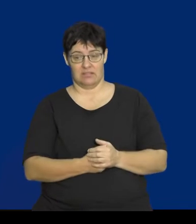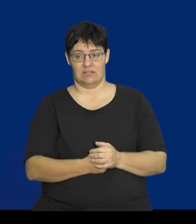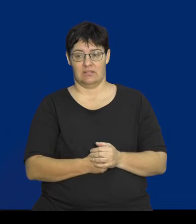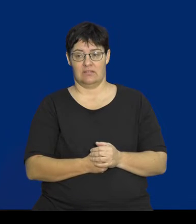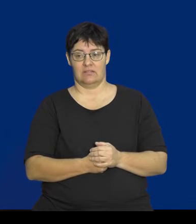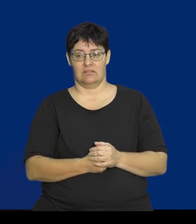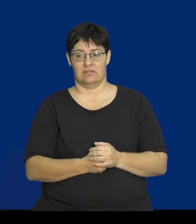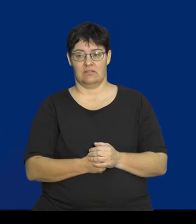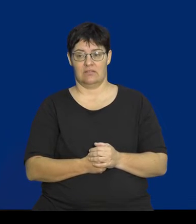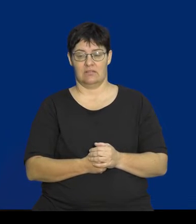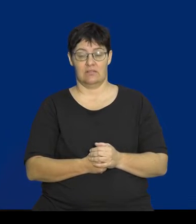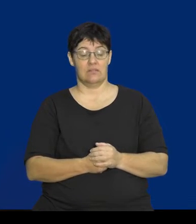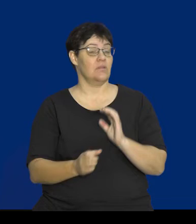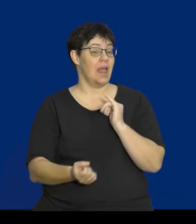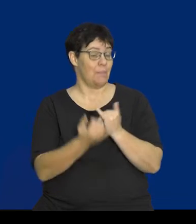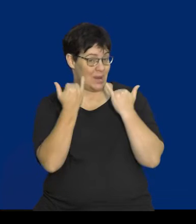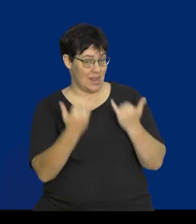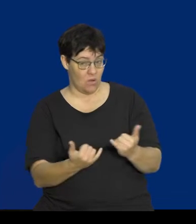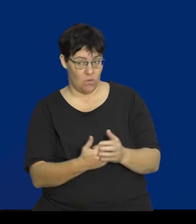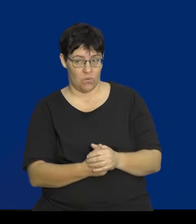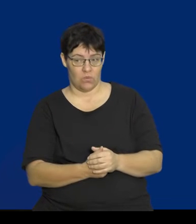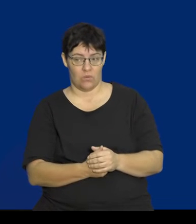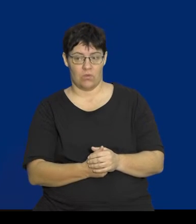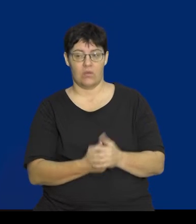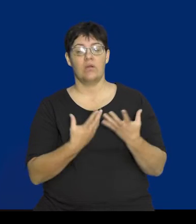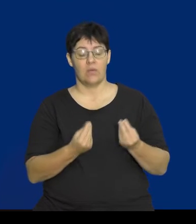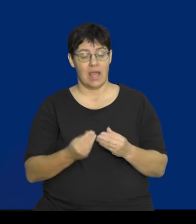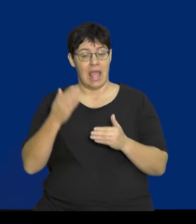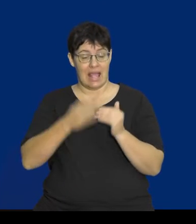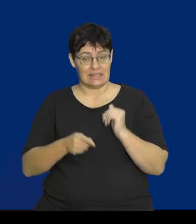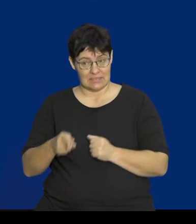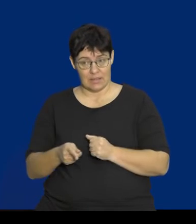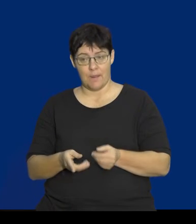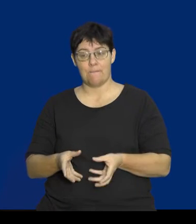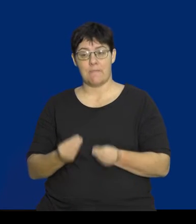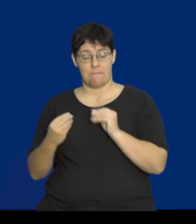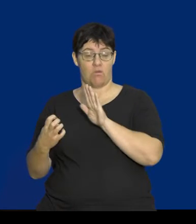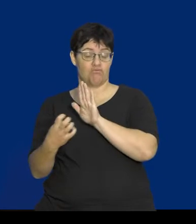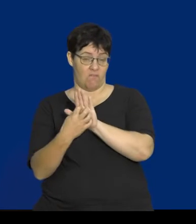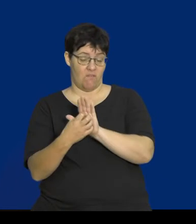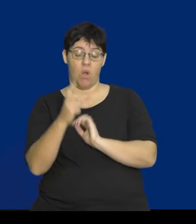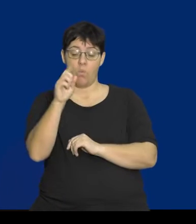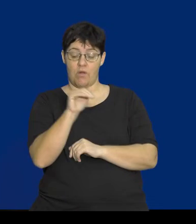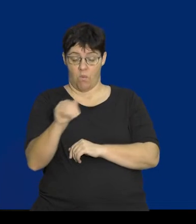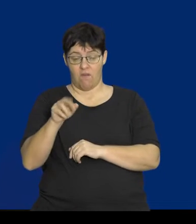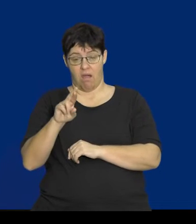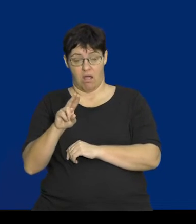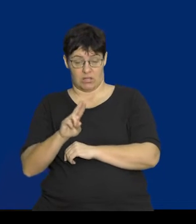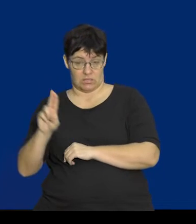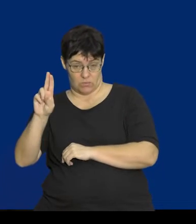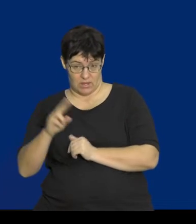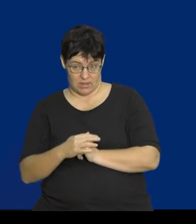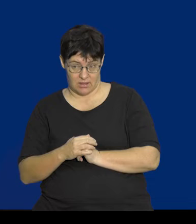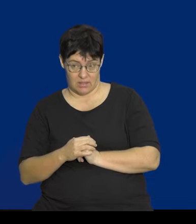proportion, what happens here is we're going to end up having to get a graph where we've got 1 over